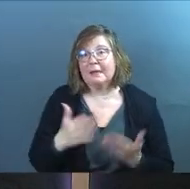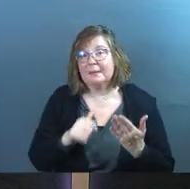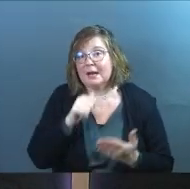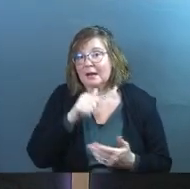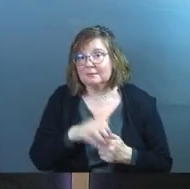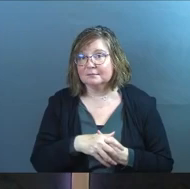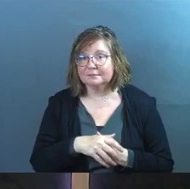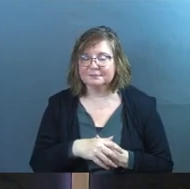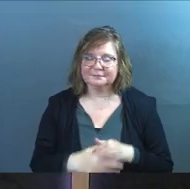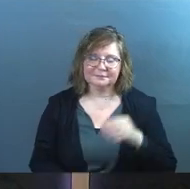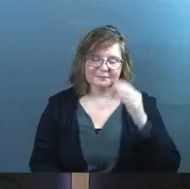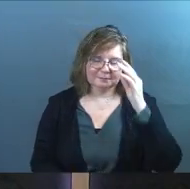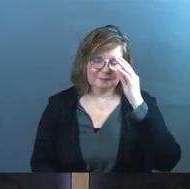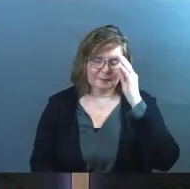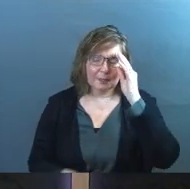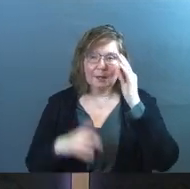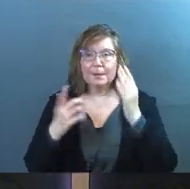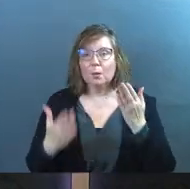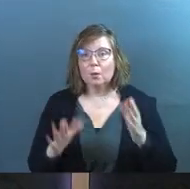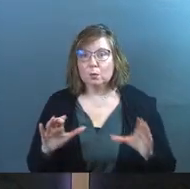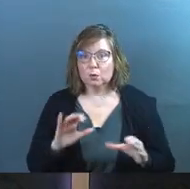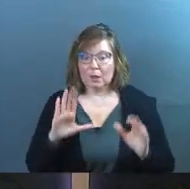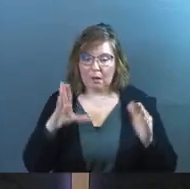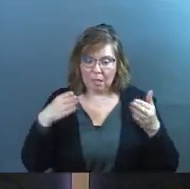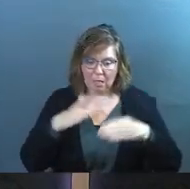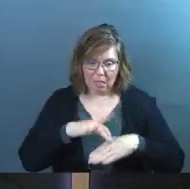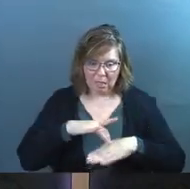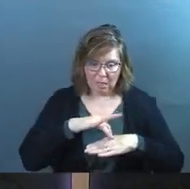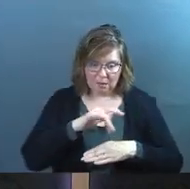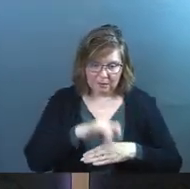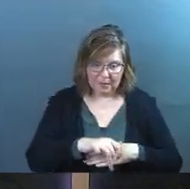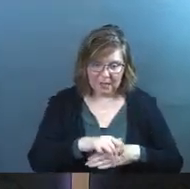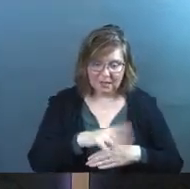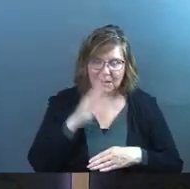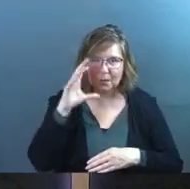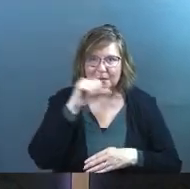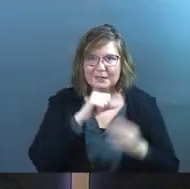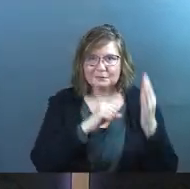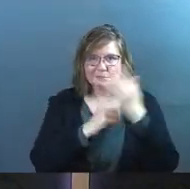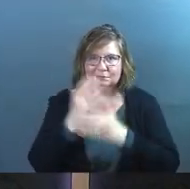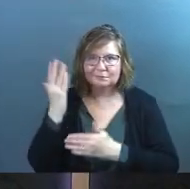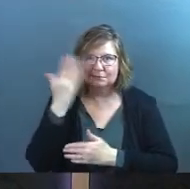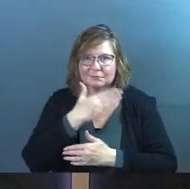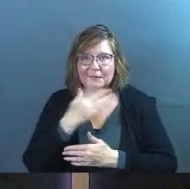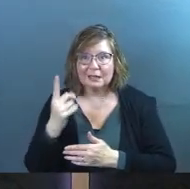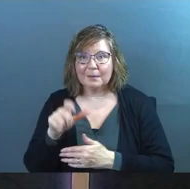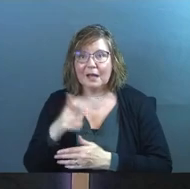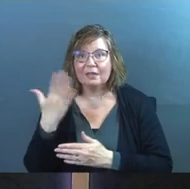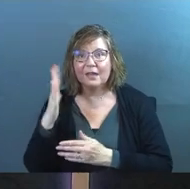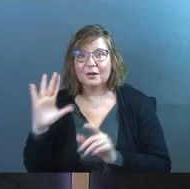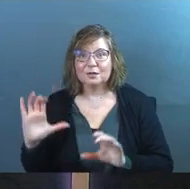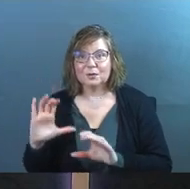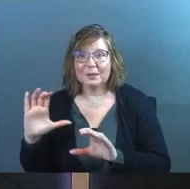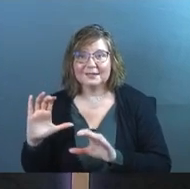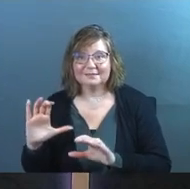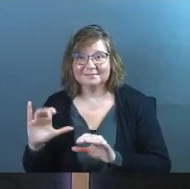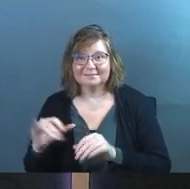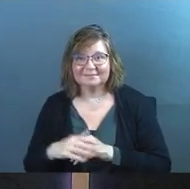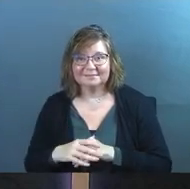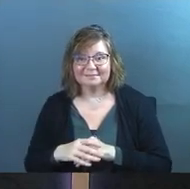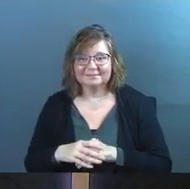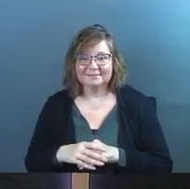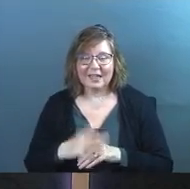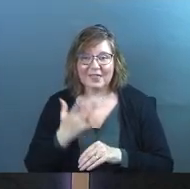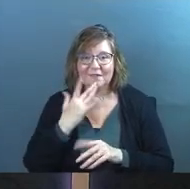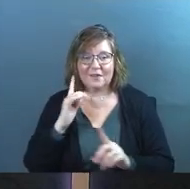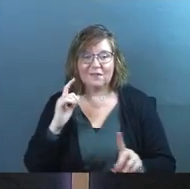not. Because maybe when we do that, we're missing out on something else that God is doing in the midst of this